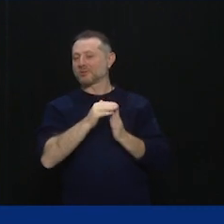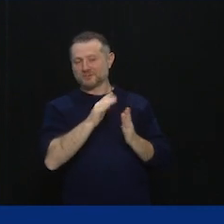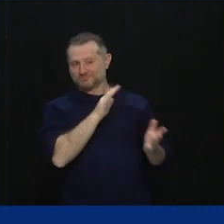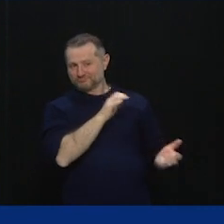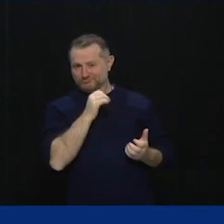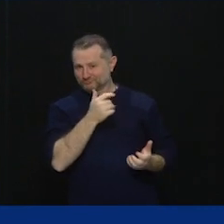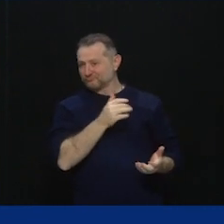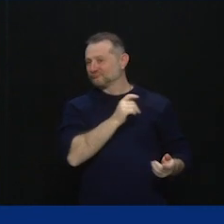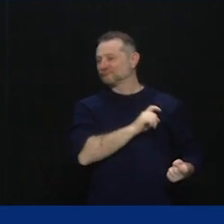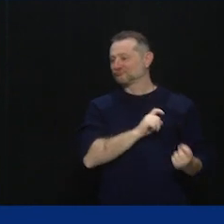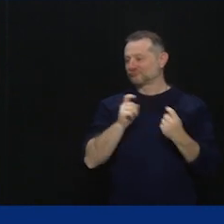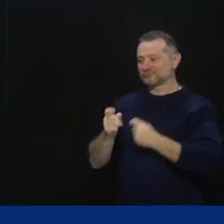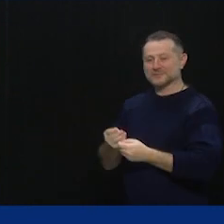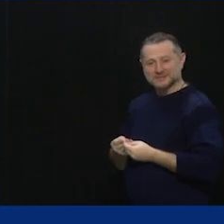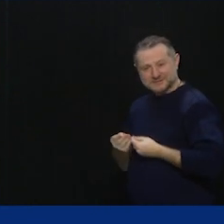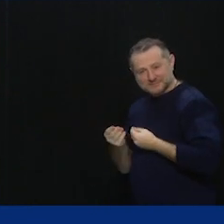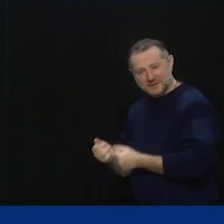possible.